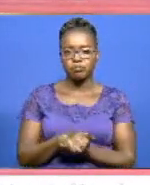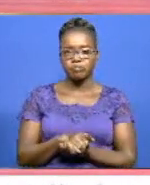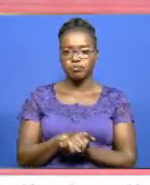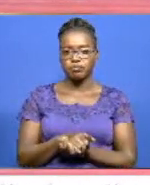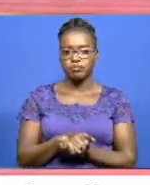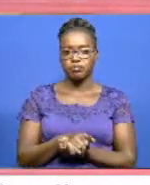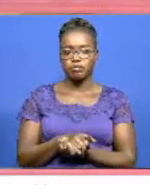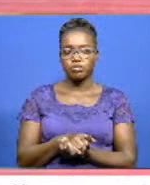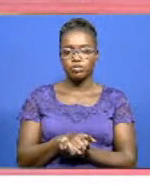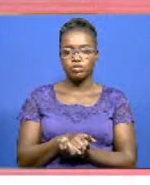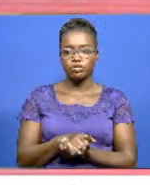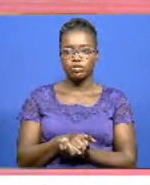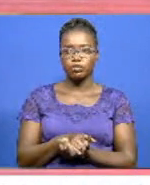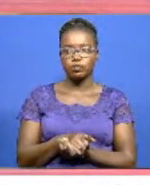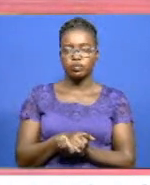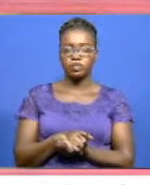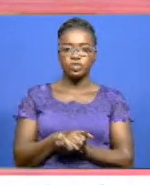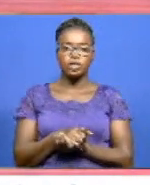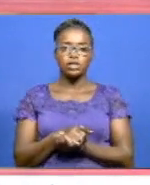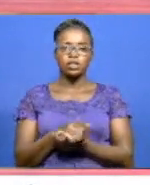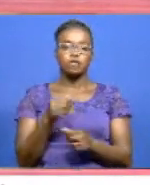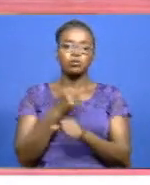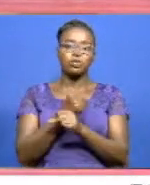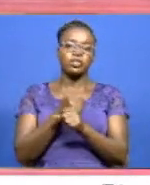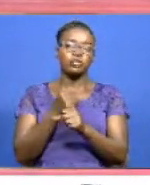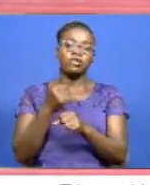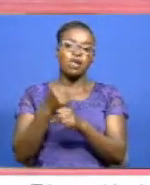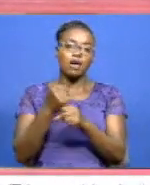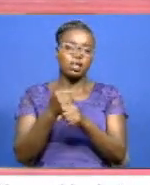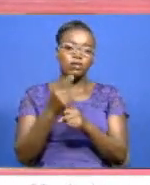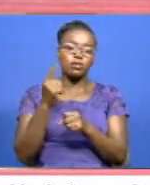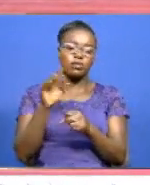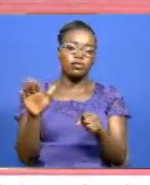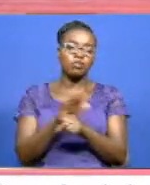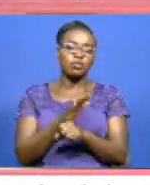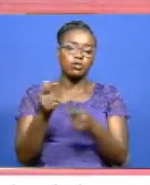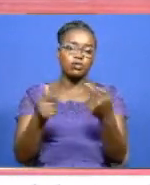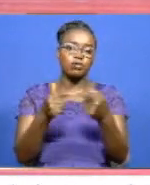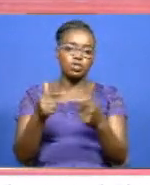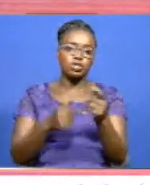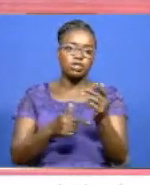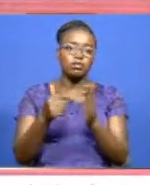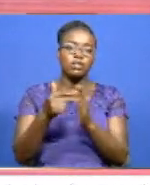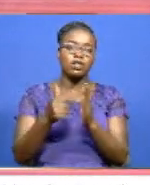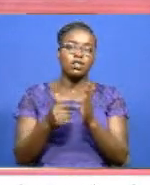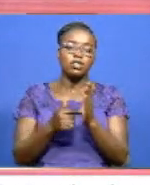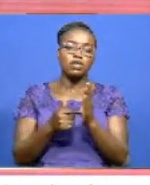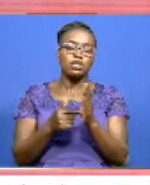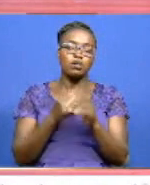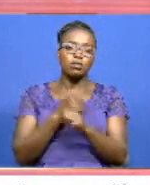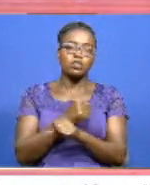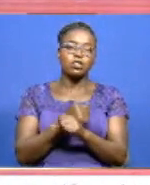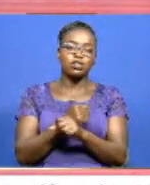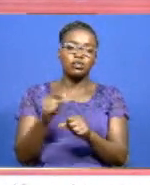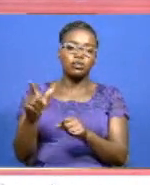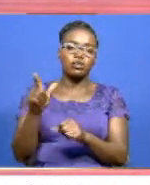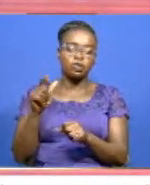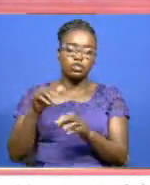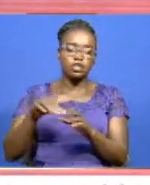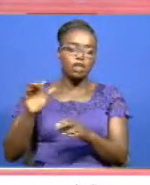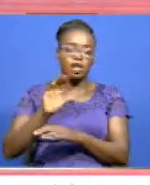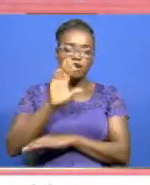The Data Protection Act is hailed as one of the most progressive data protection laws in